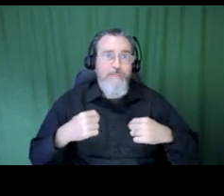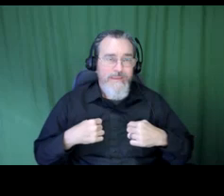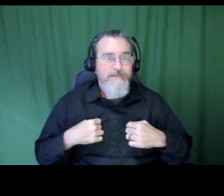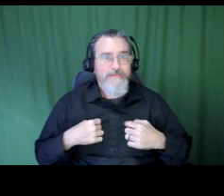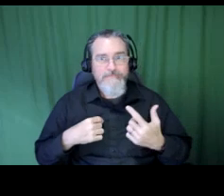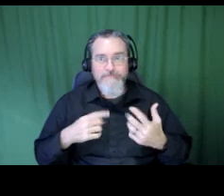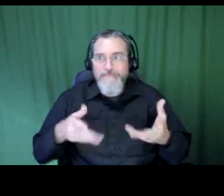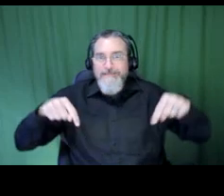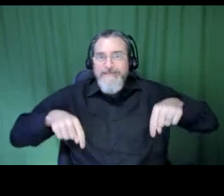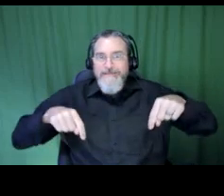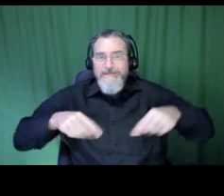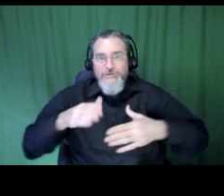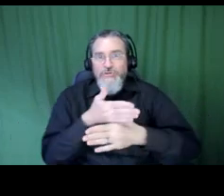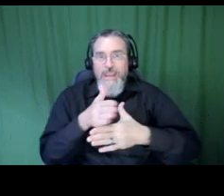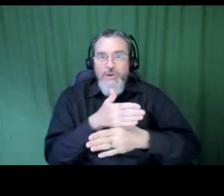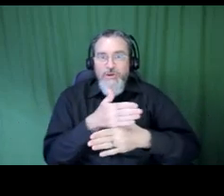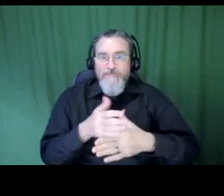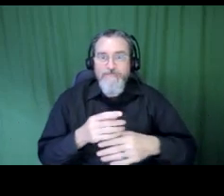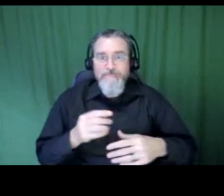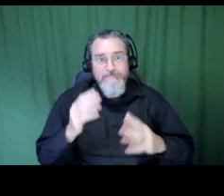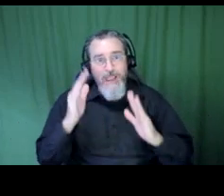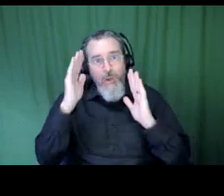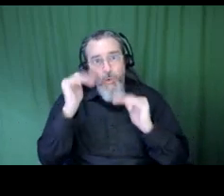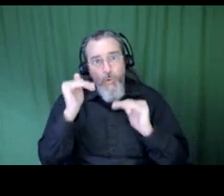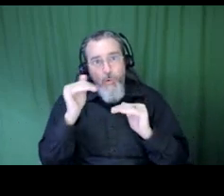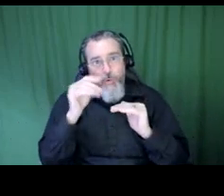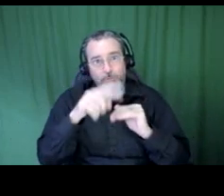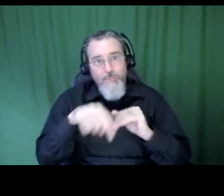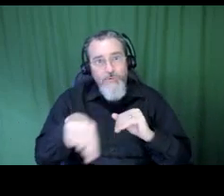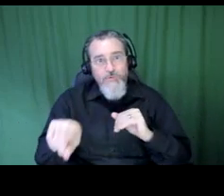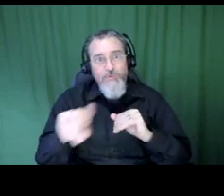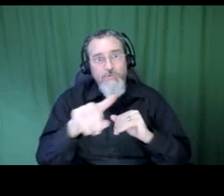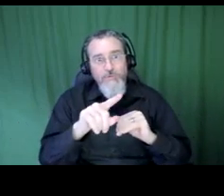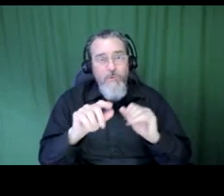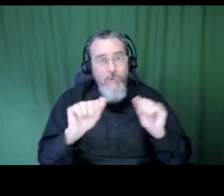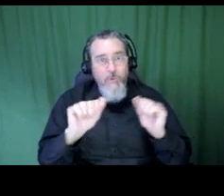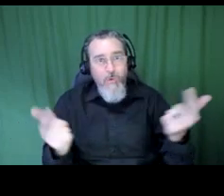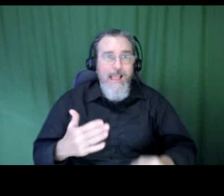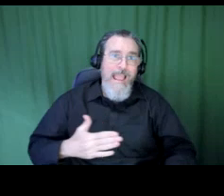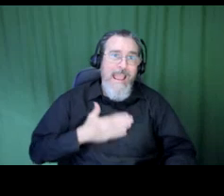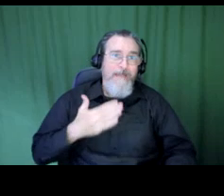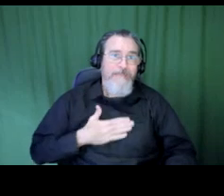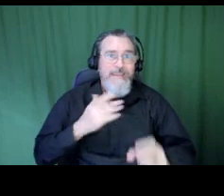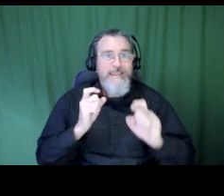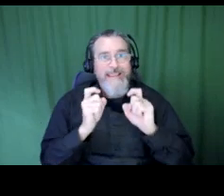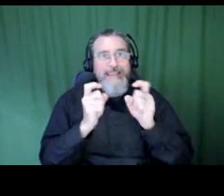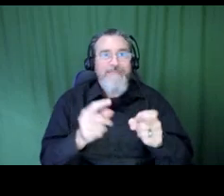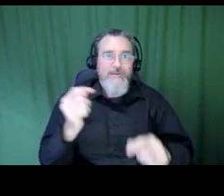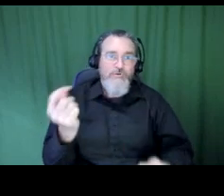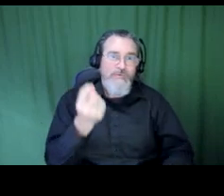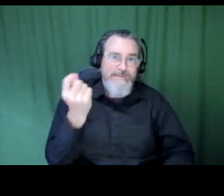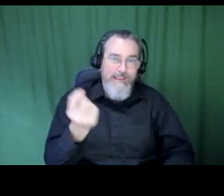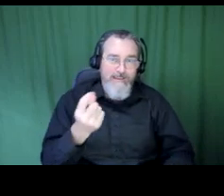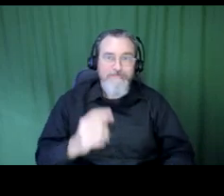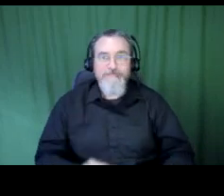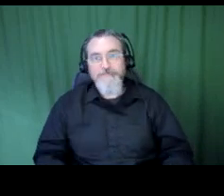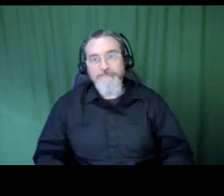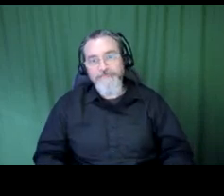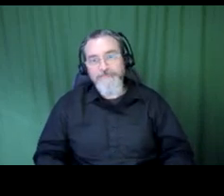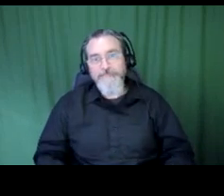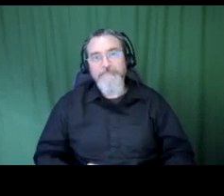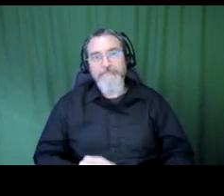share. I want to wish everyone a happy Giving Tuesday that has to fundraise today. And I'm just so excited